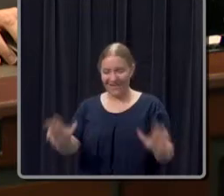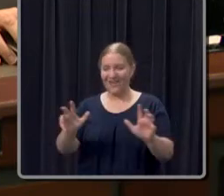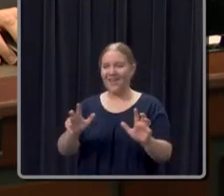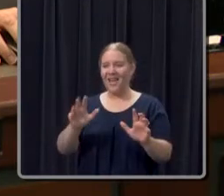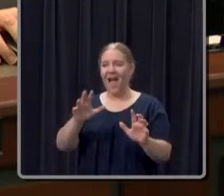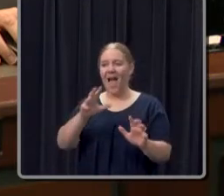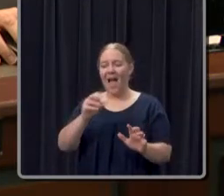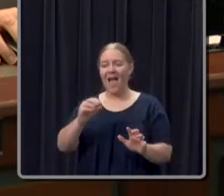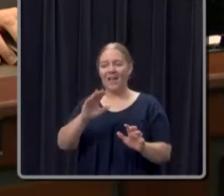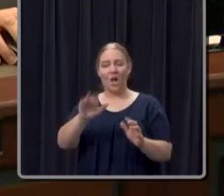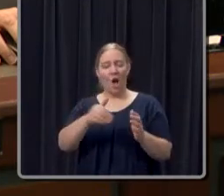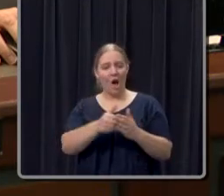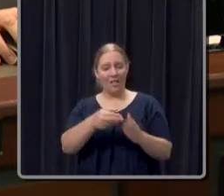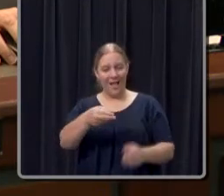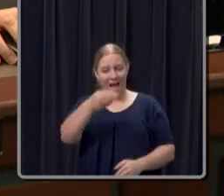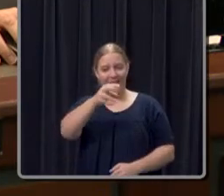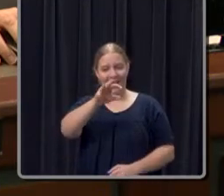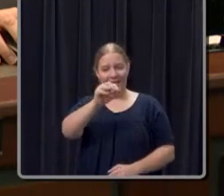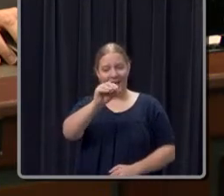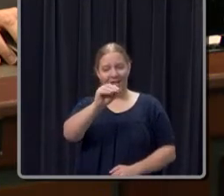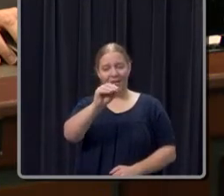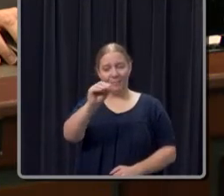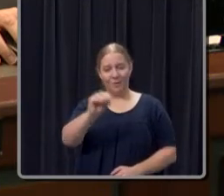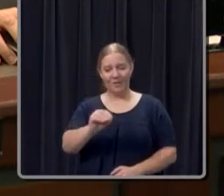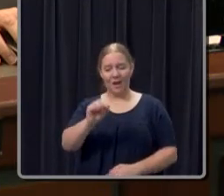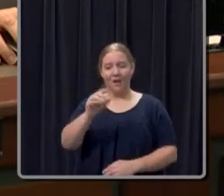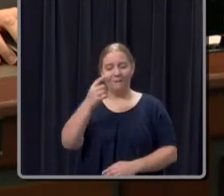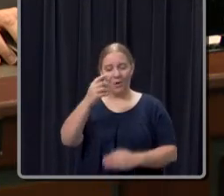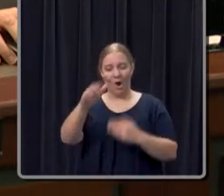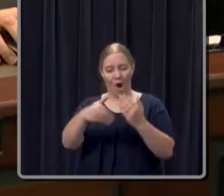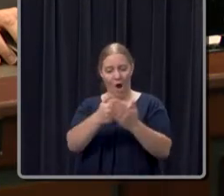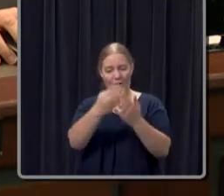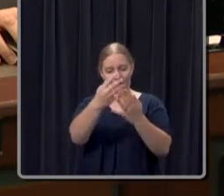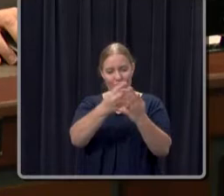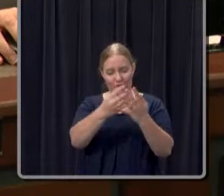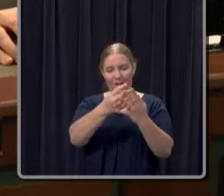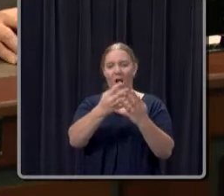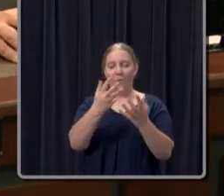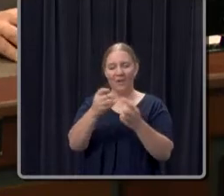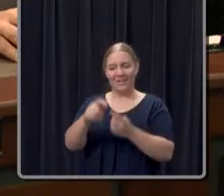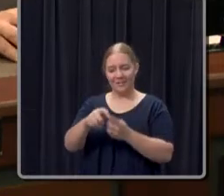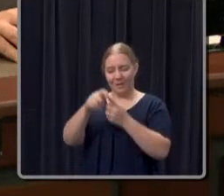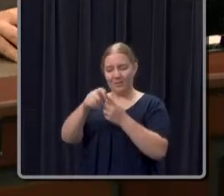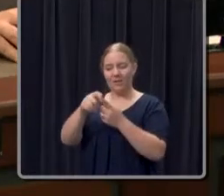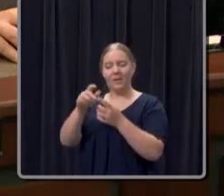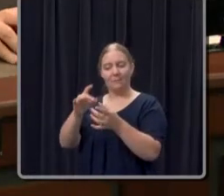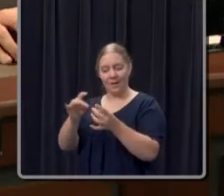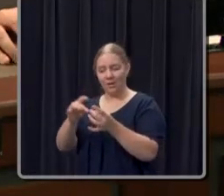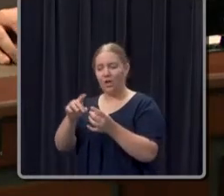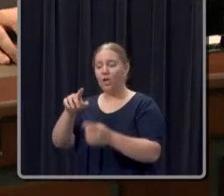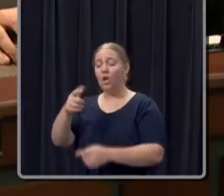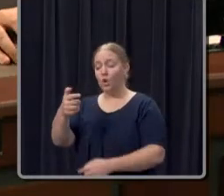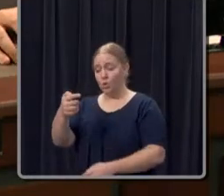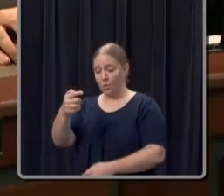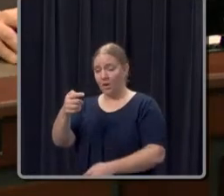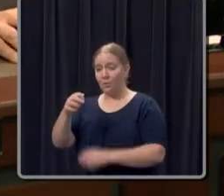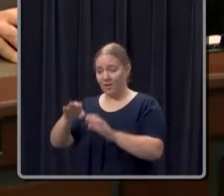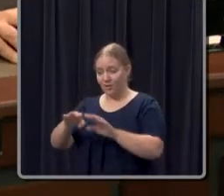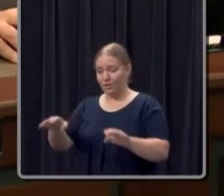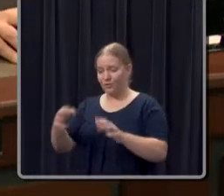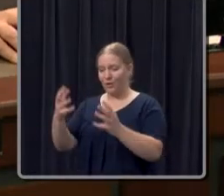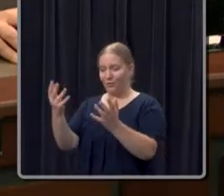all in the high 90% on all of their other screenings. And I want to especially note there's 21 children on the waiting